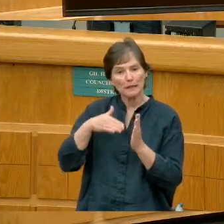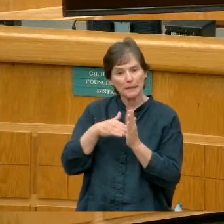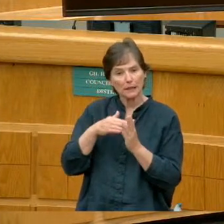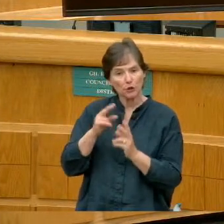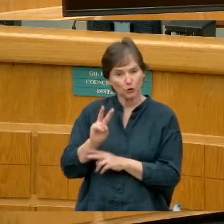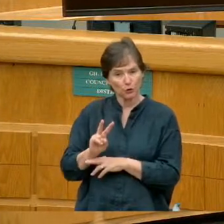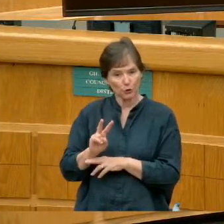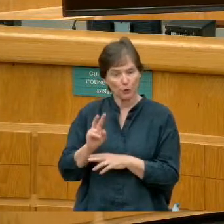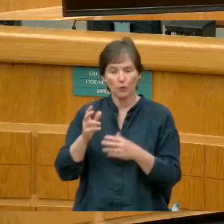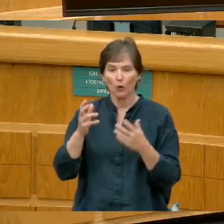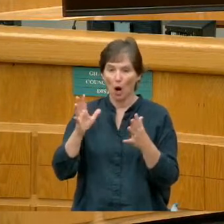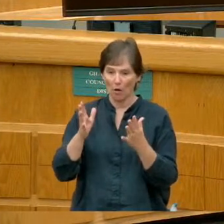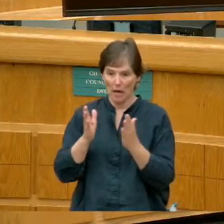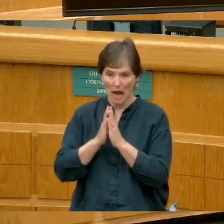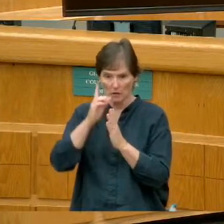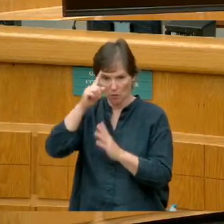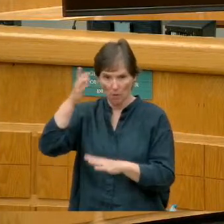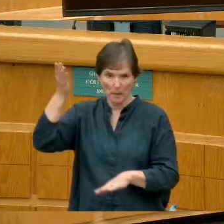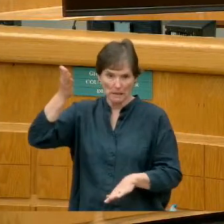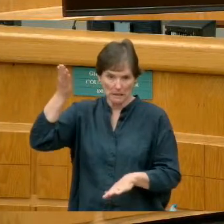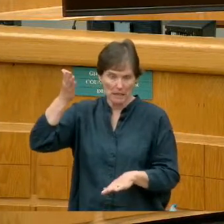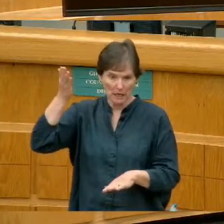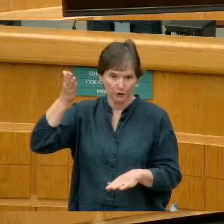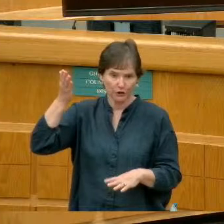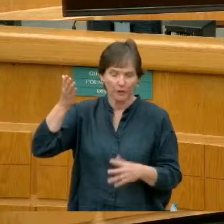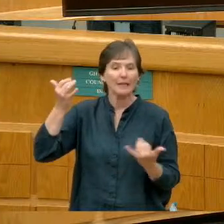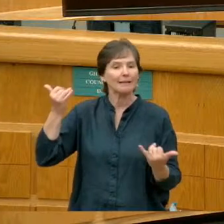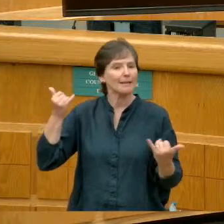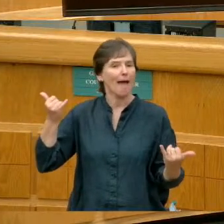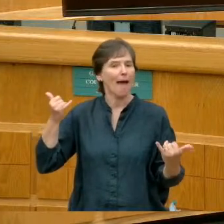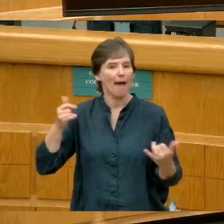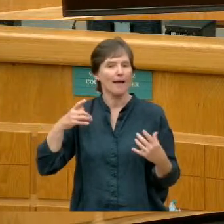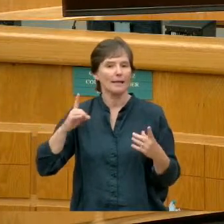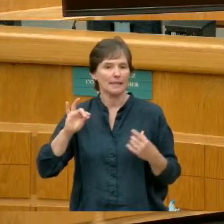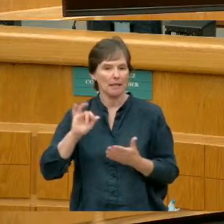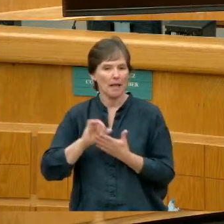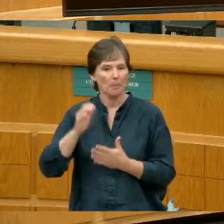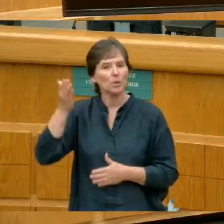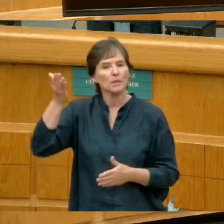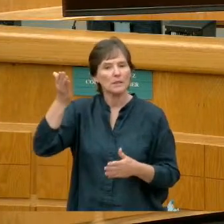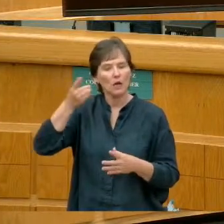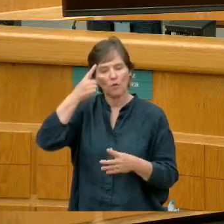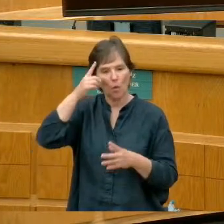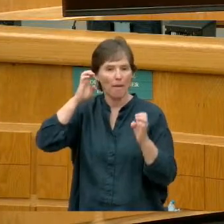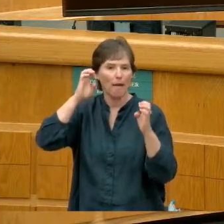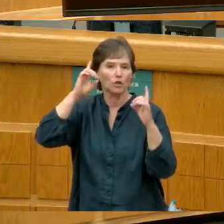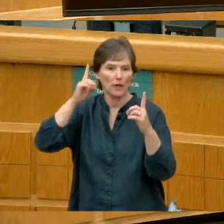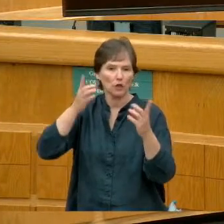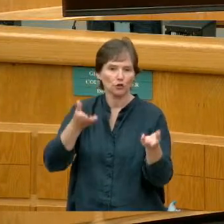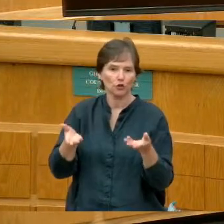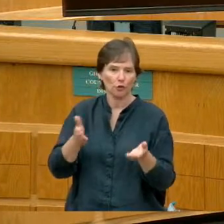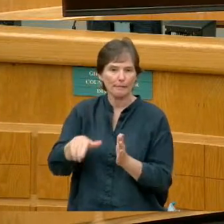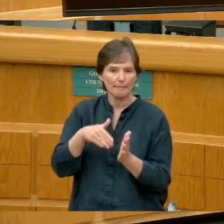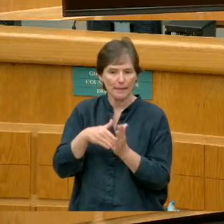already? Okay, so it happened today. So today she spoke to them. So obviously education is